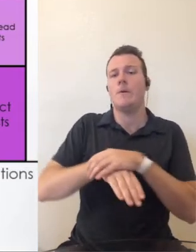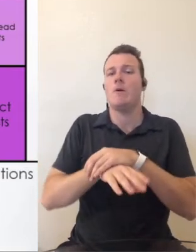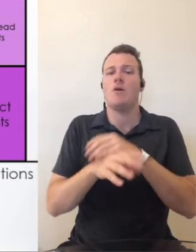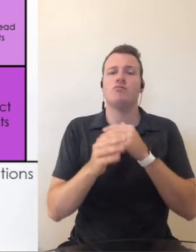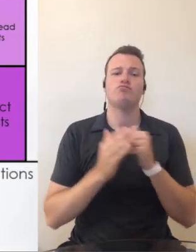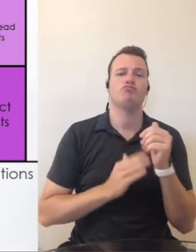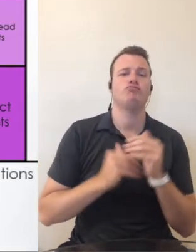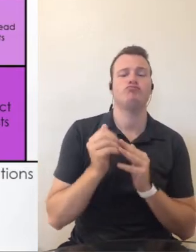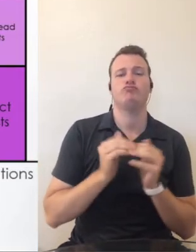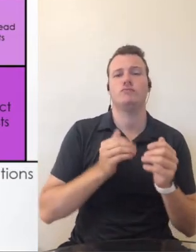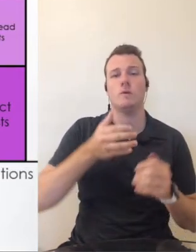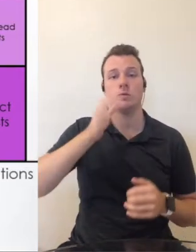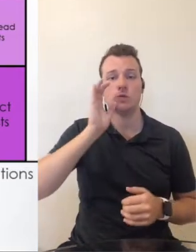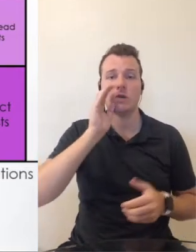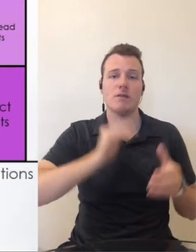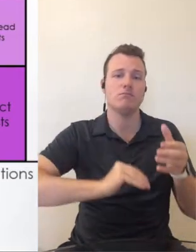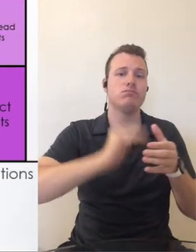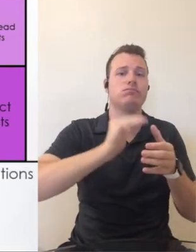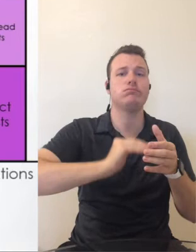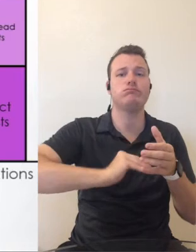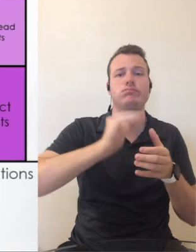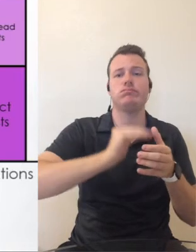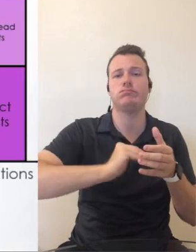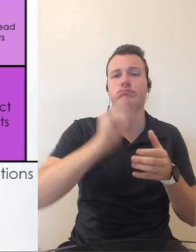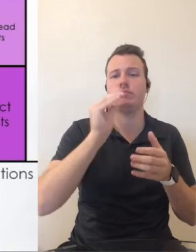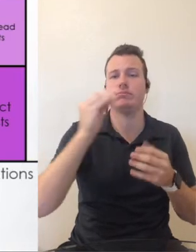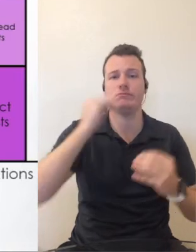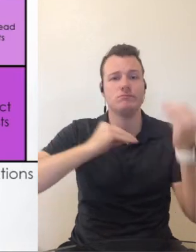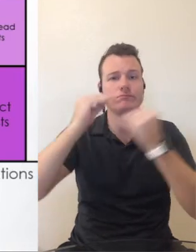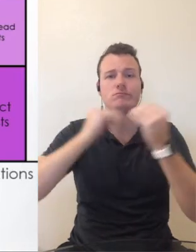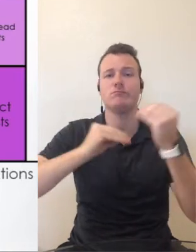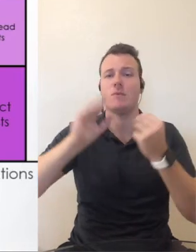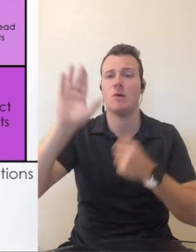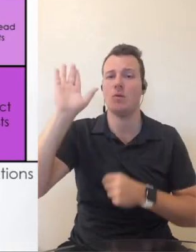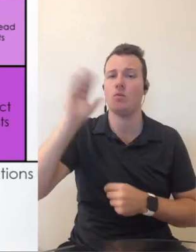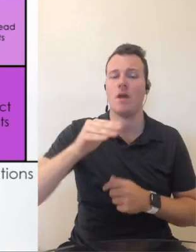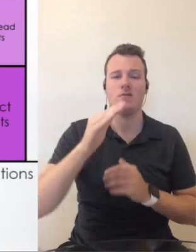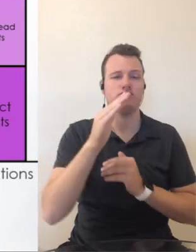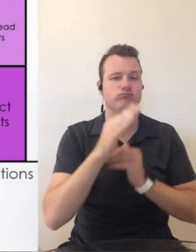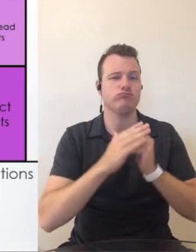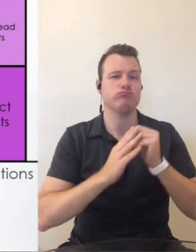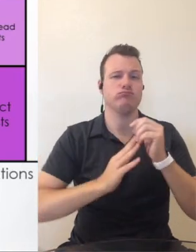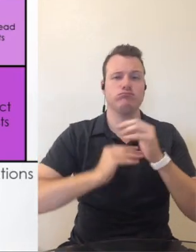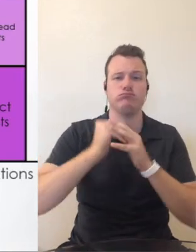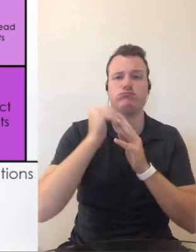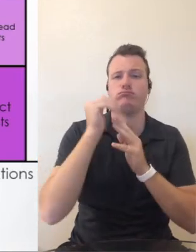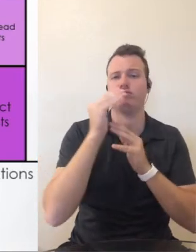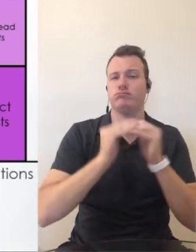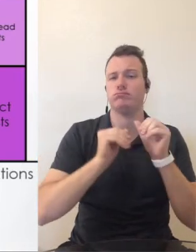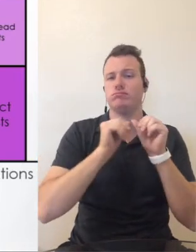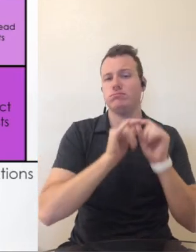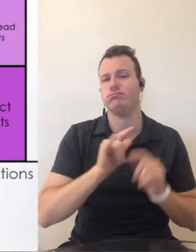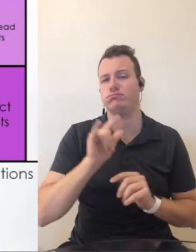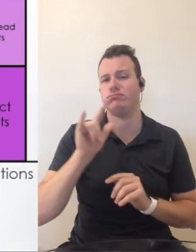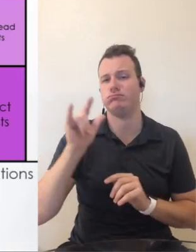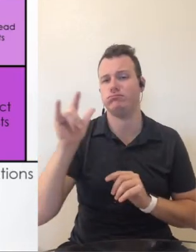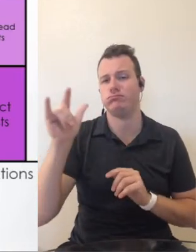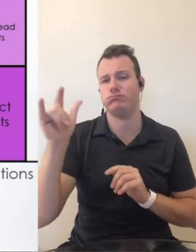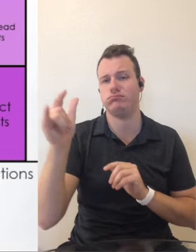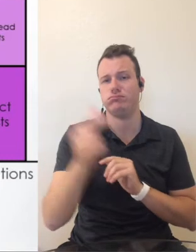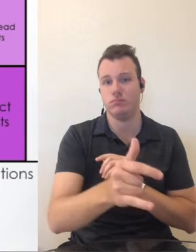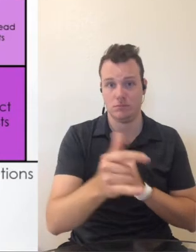drink. You always have a snack or a meal, and they make sure that you're comfortable throughout your journey as you go from point A to point